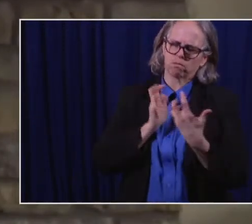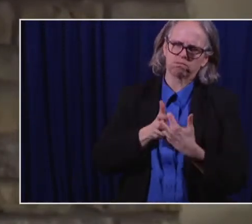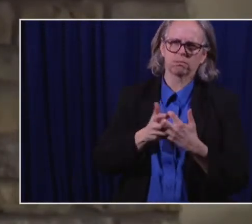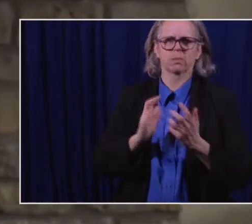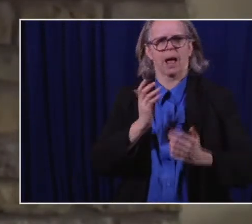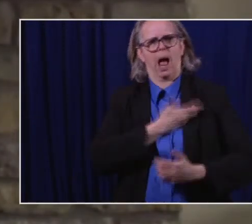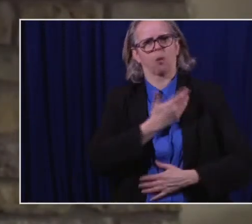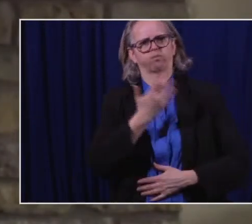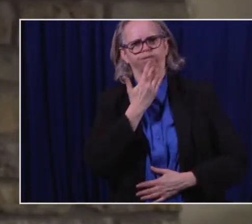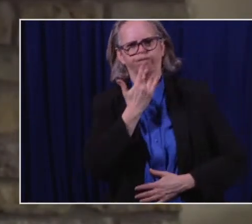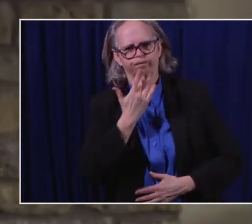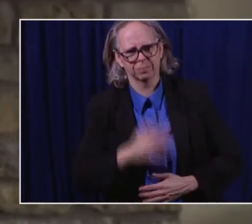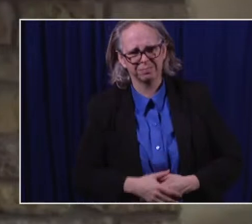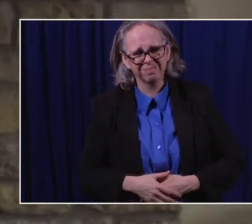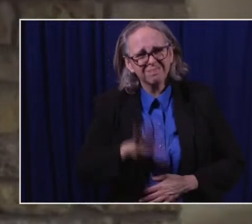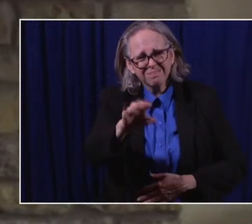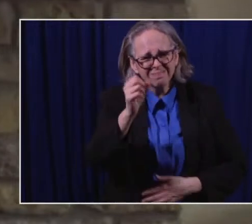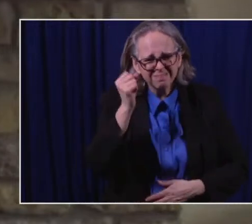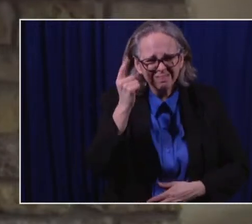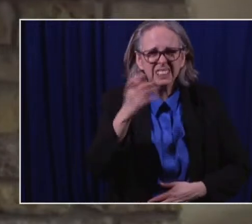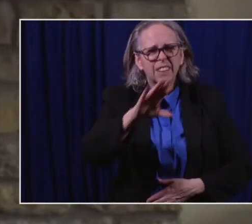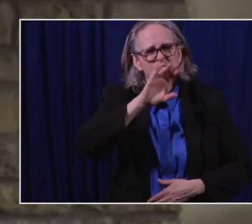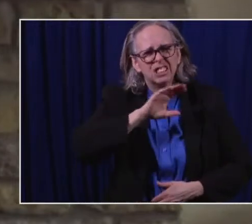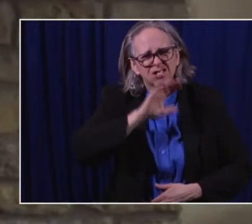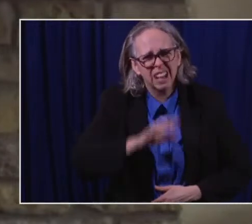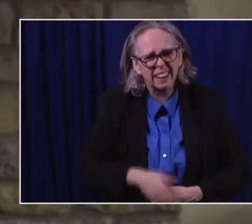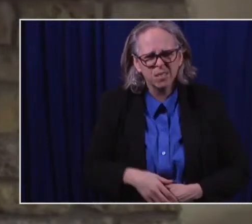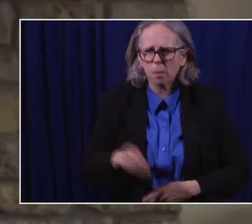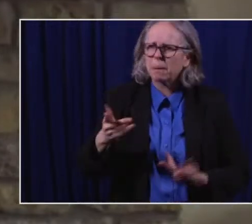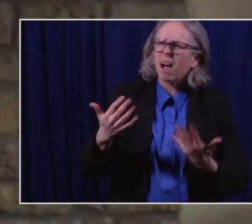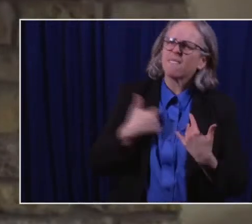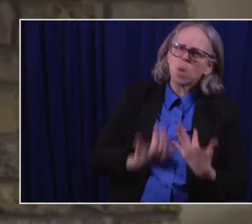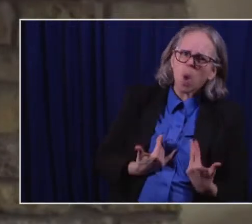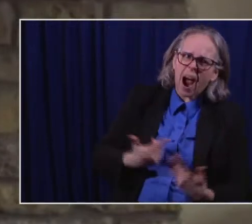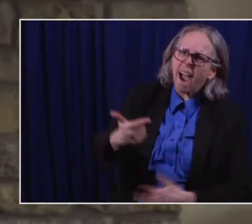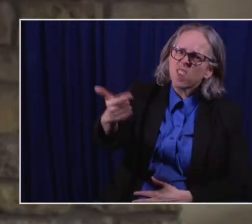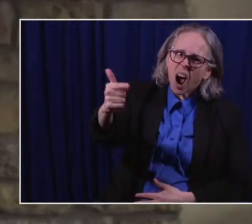understand anybody that, doesn't think that we should have done it that way.